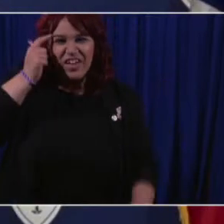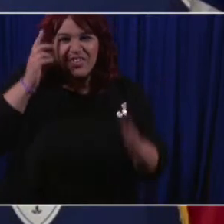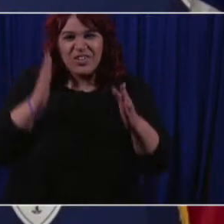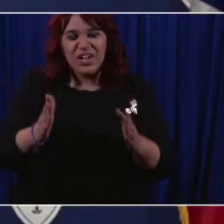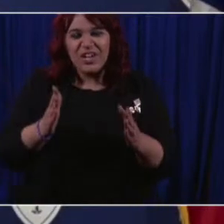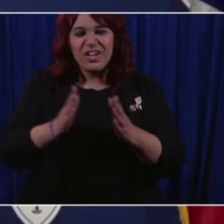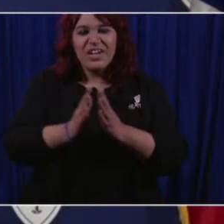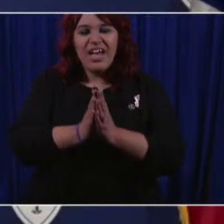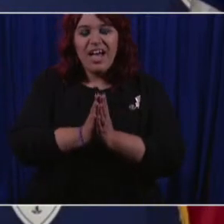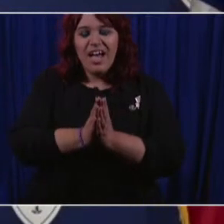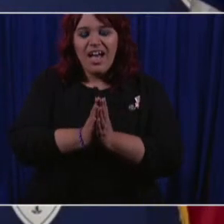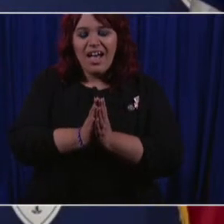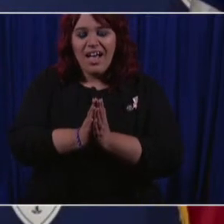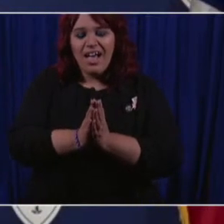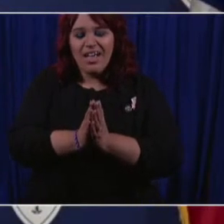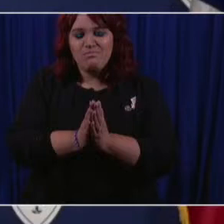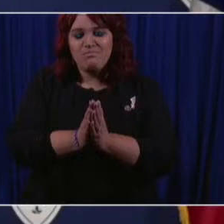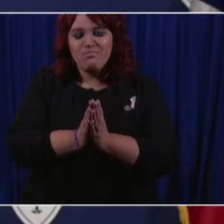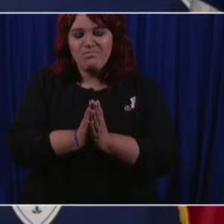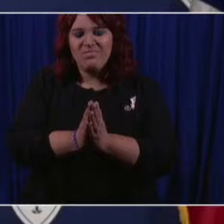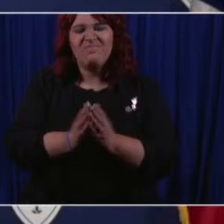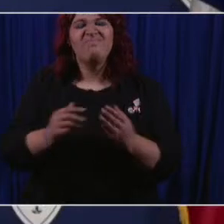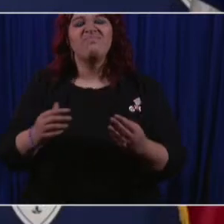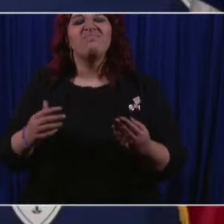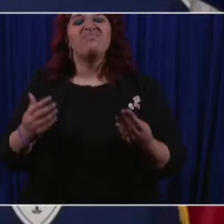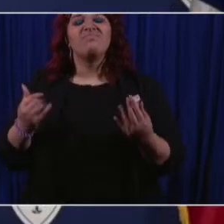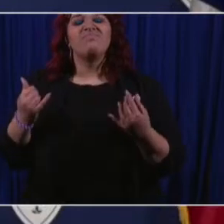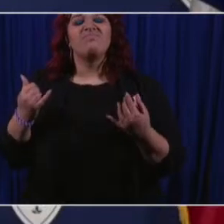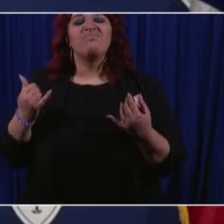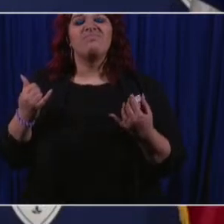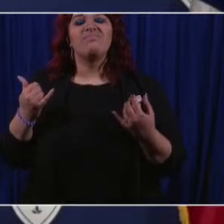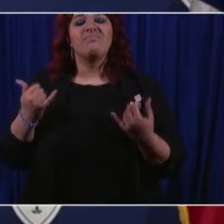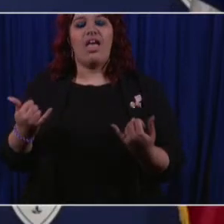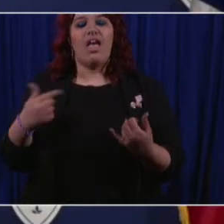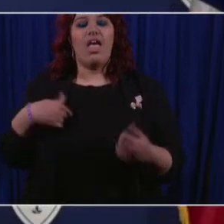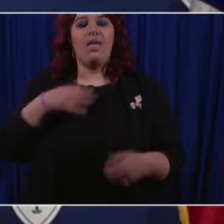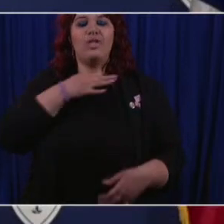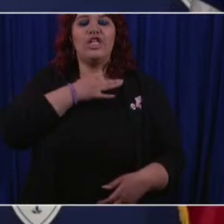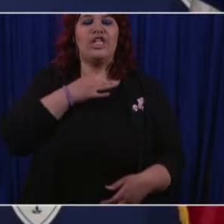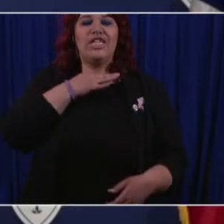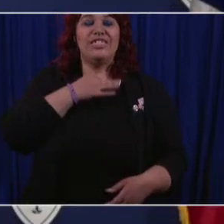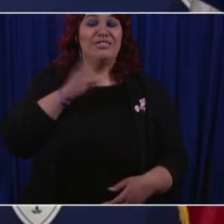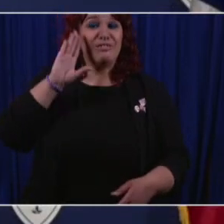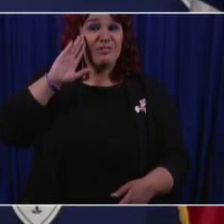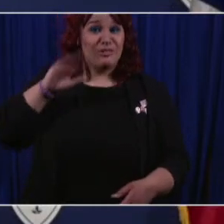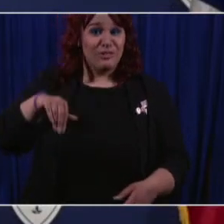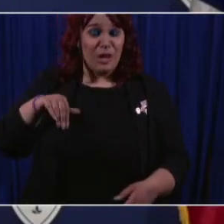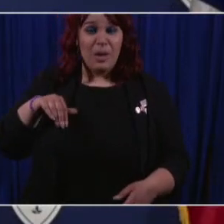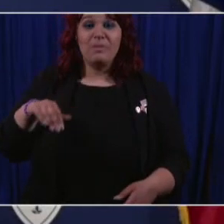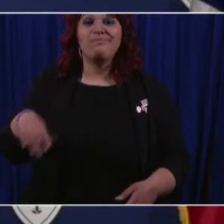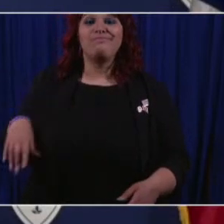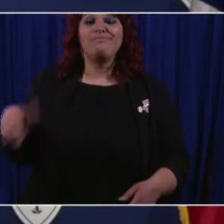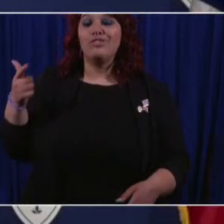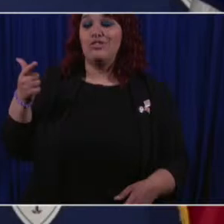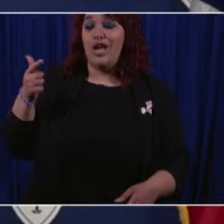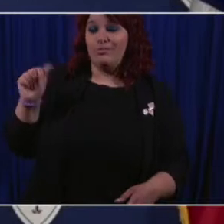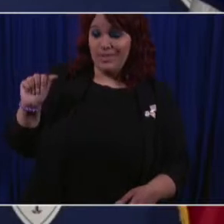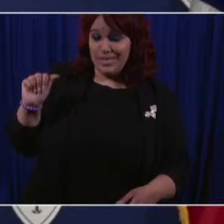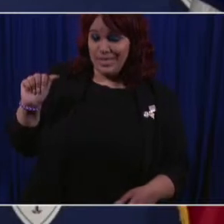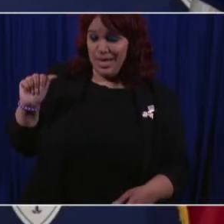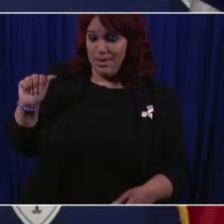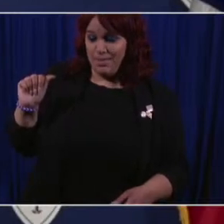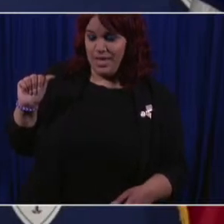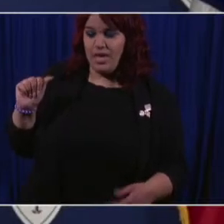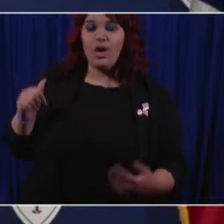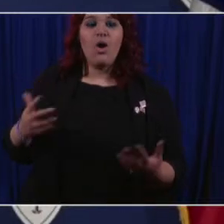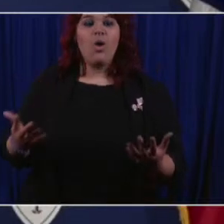wondering if you have any thoughts on the efforts in the General Assembly to move Ohio in the direction of partisan judicial